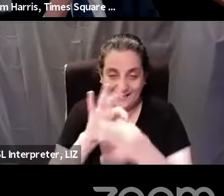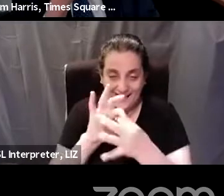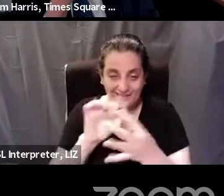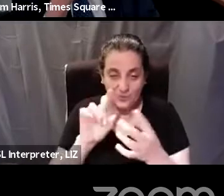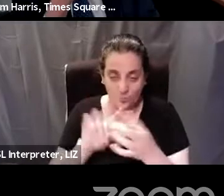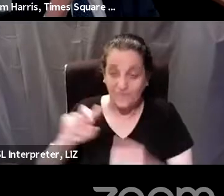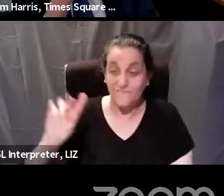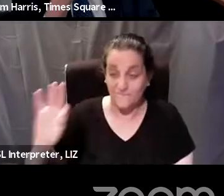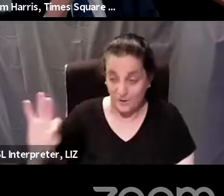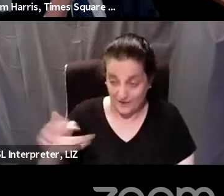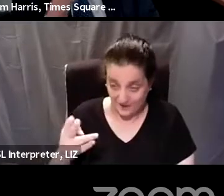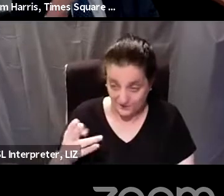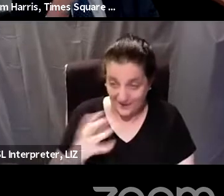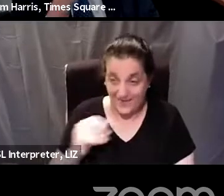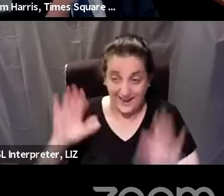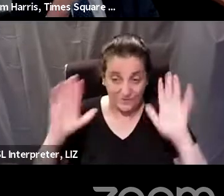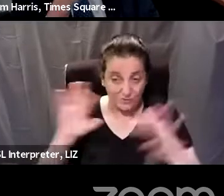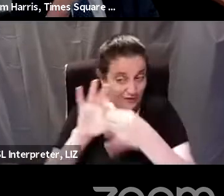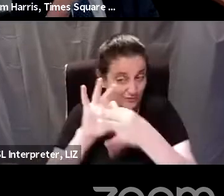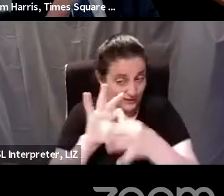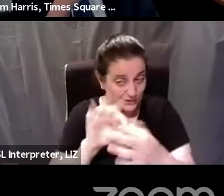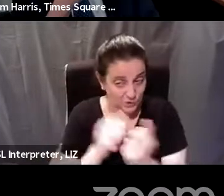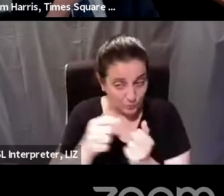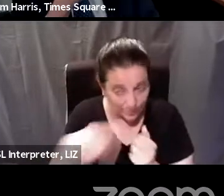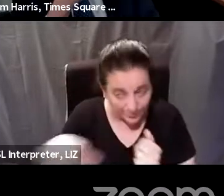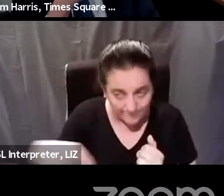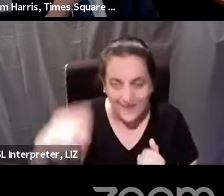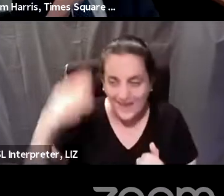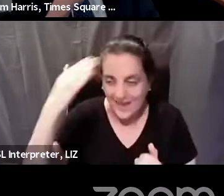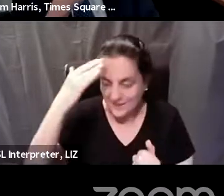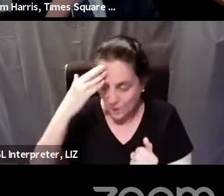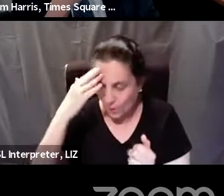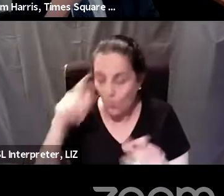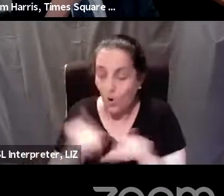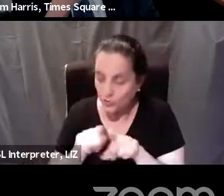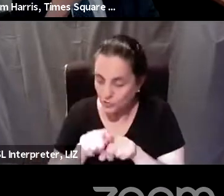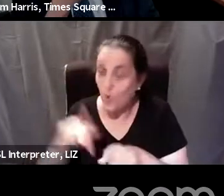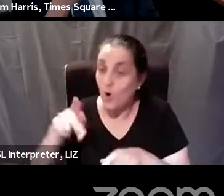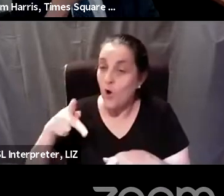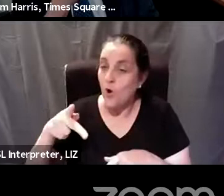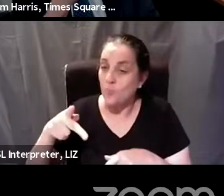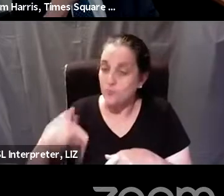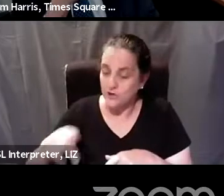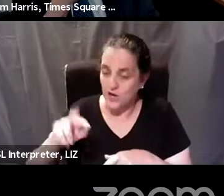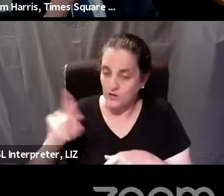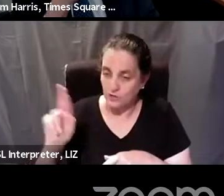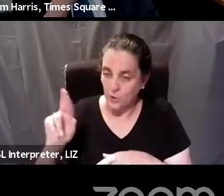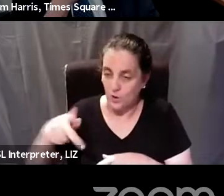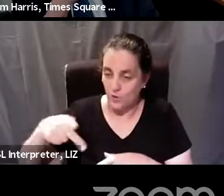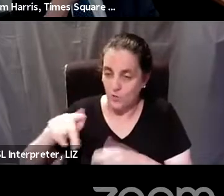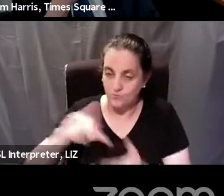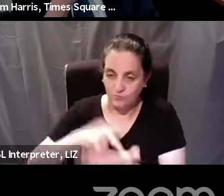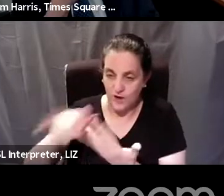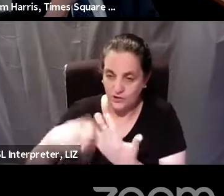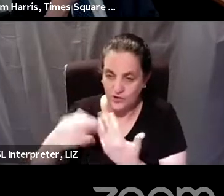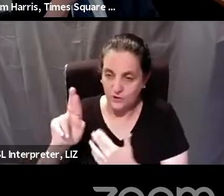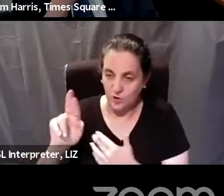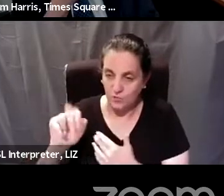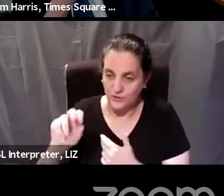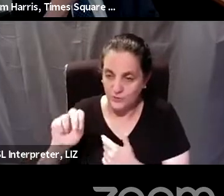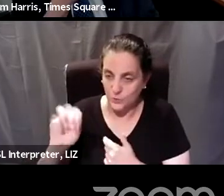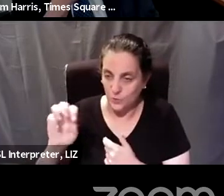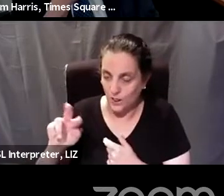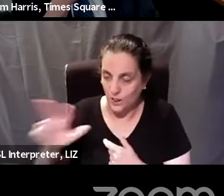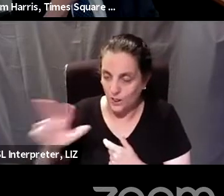and have a great relationship with Project Renewal, because I'm able to reach out,